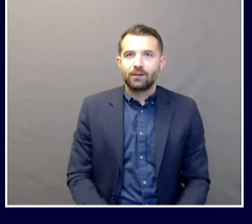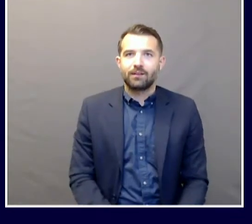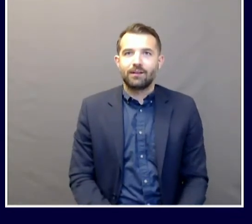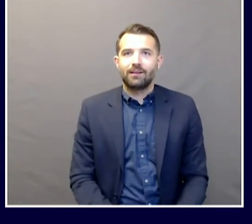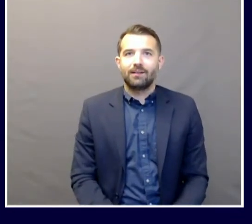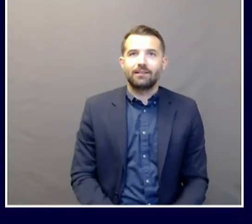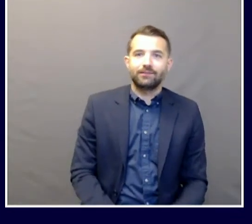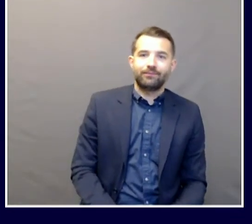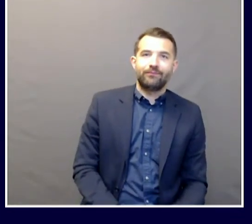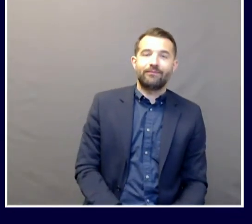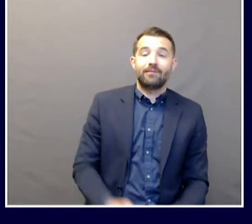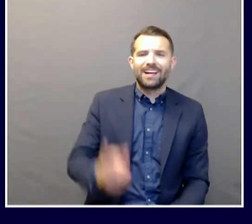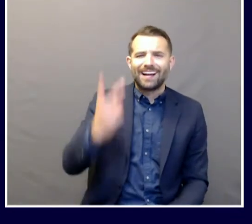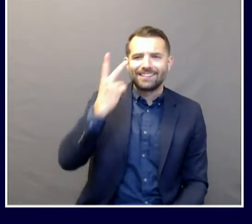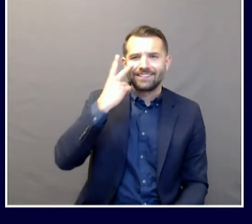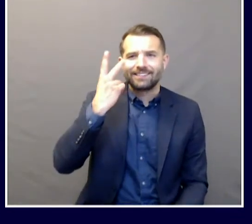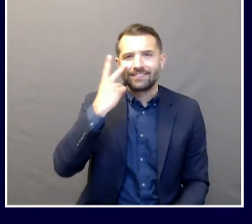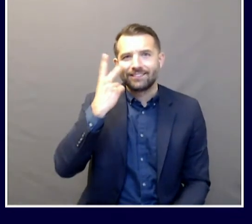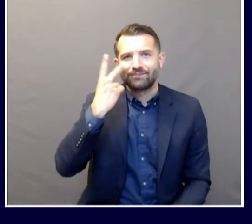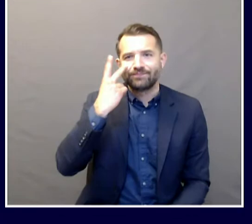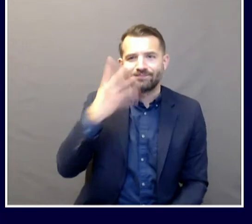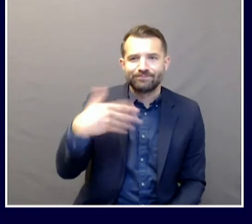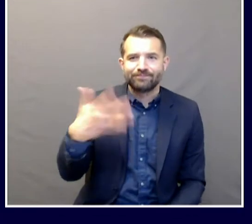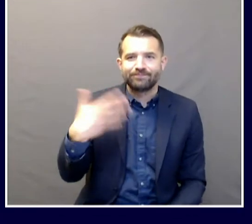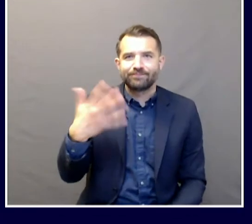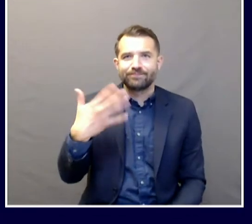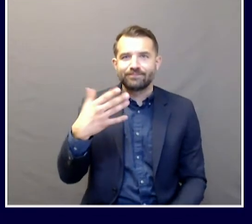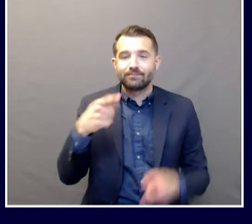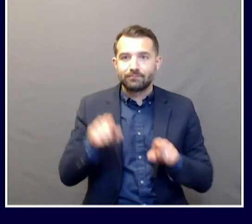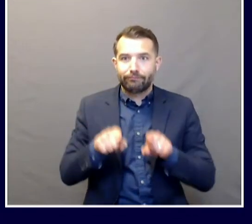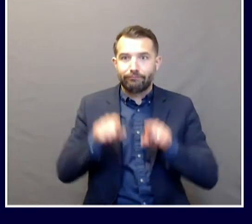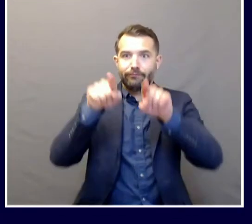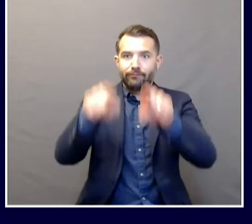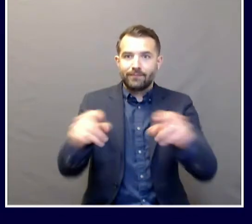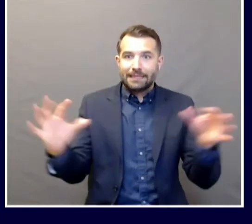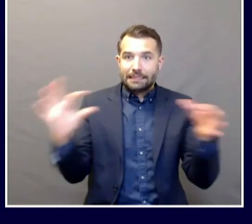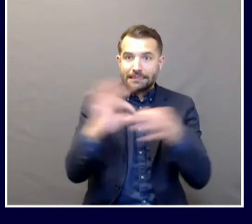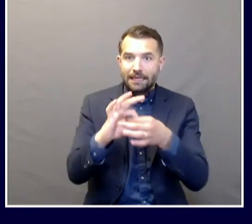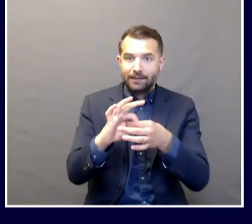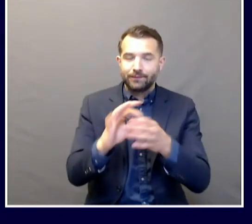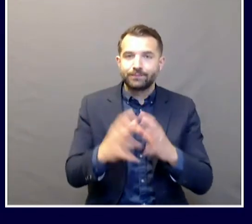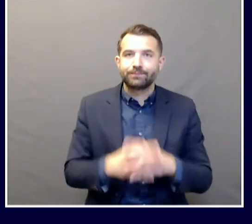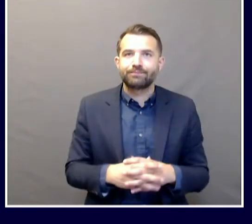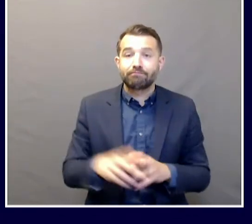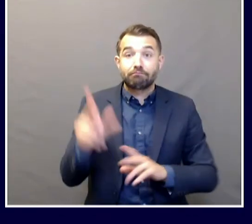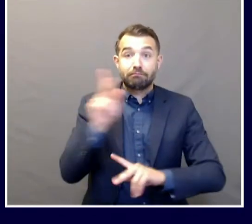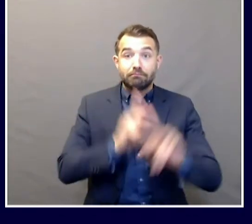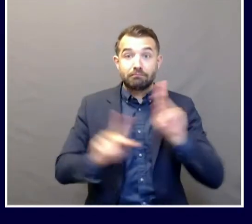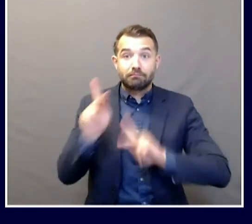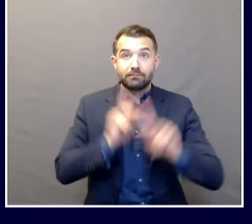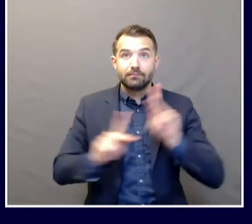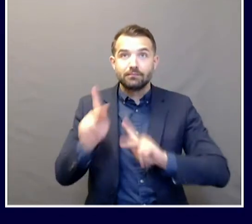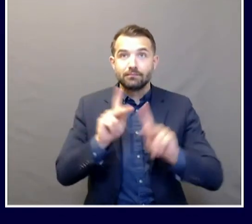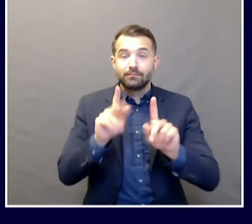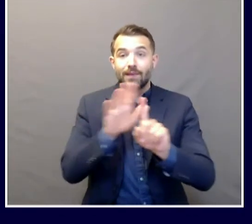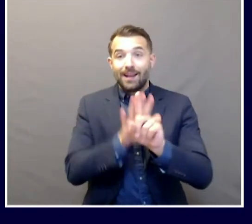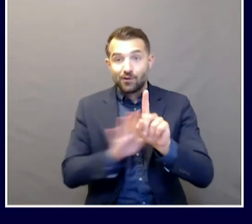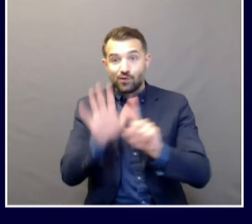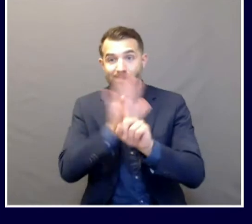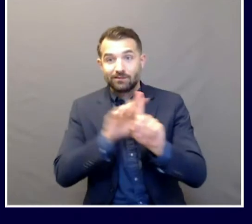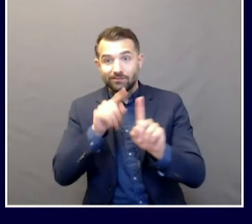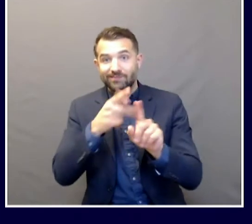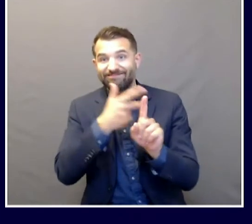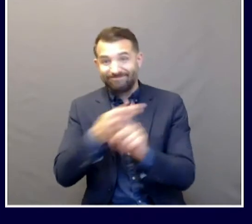that have lower vaccine uptake and then higher positivity rates? Is that what we're talking about in Androscoggin County? Yes and no, Cindy.